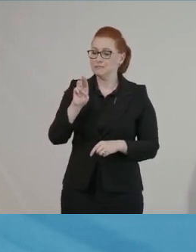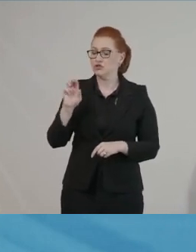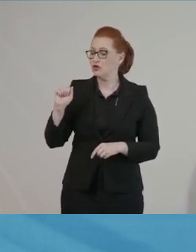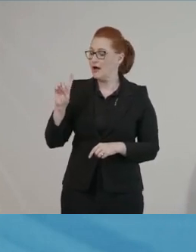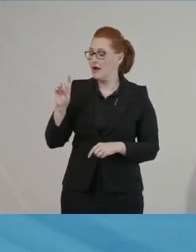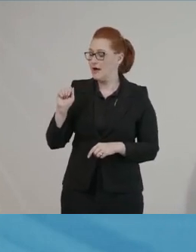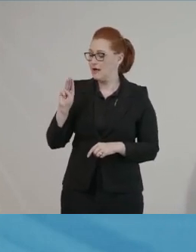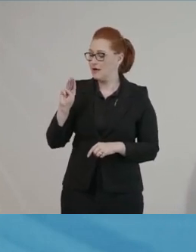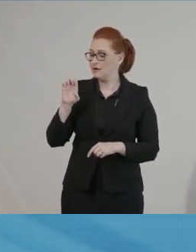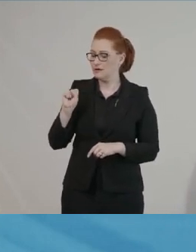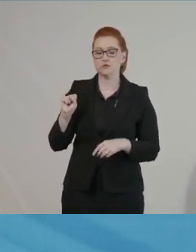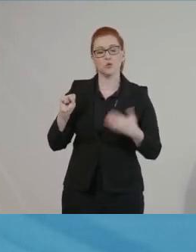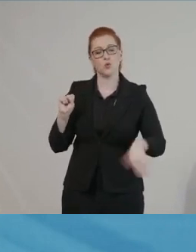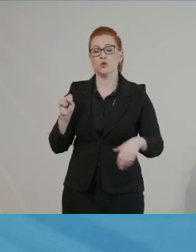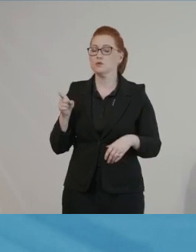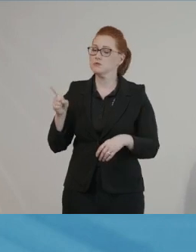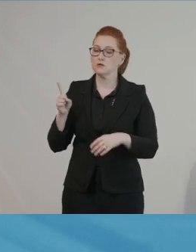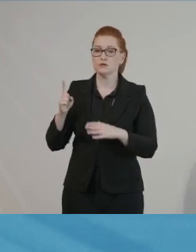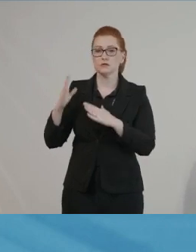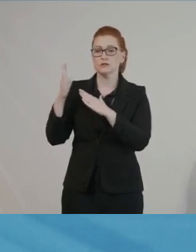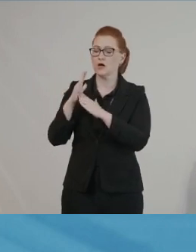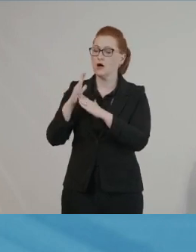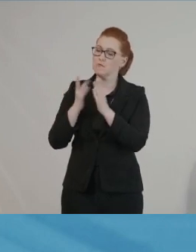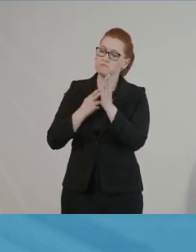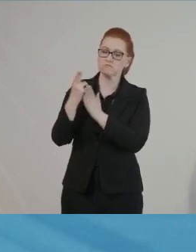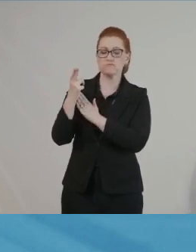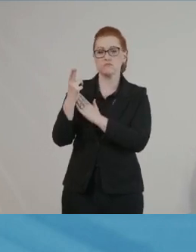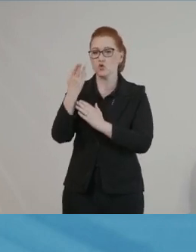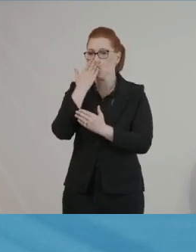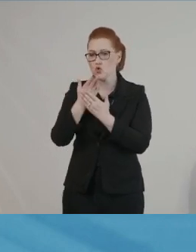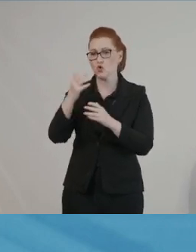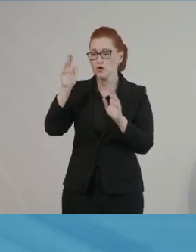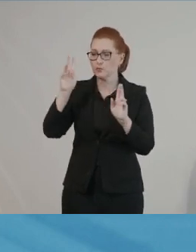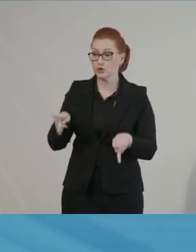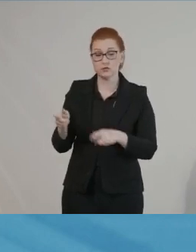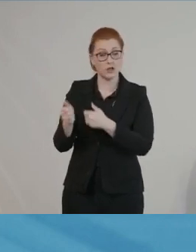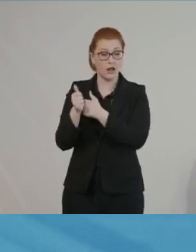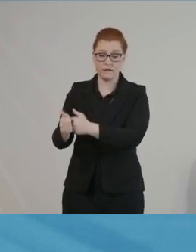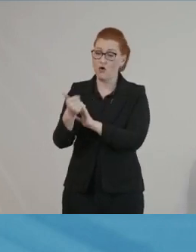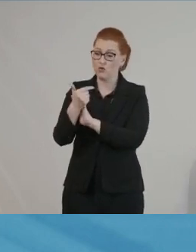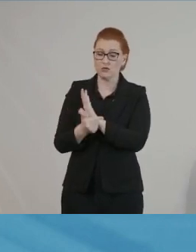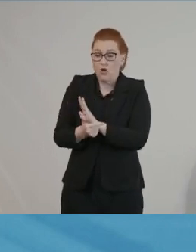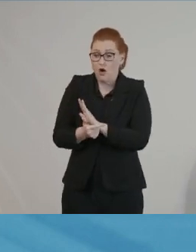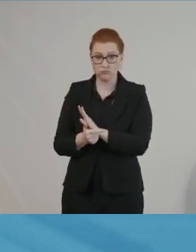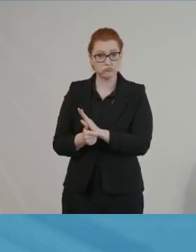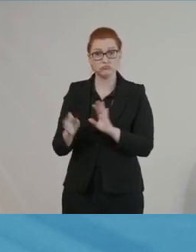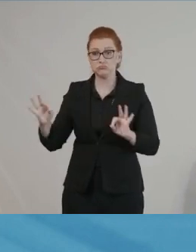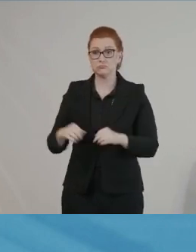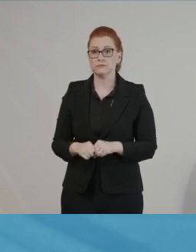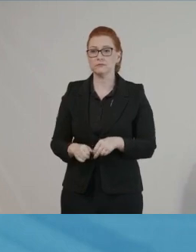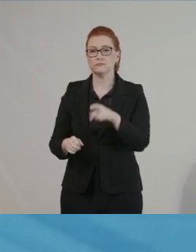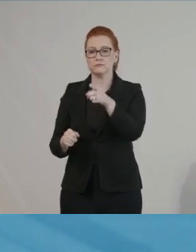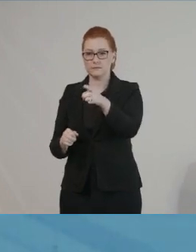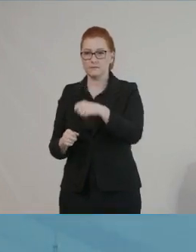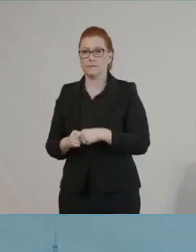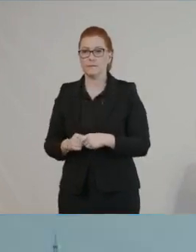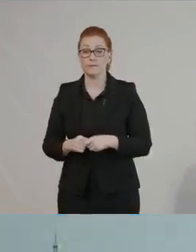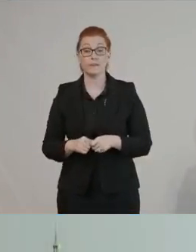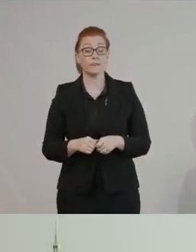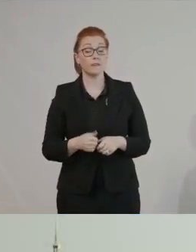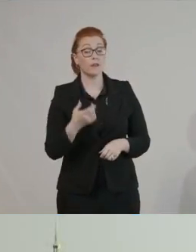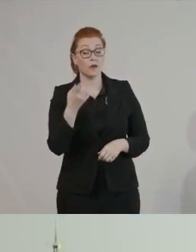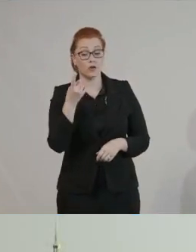someone who I'm certain also follows the law. Melissa, go ahead. Dr. Chris, we have repeatedly asked for